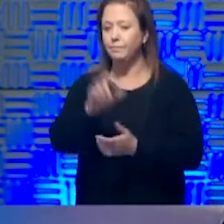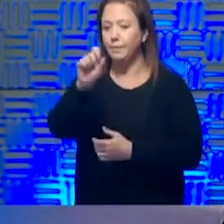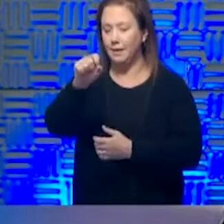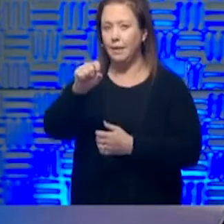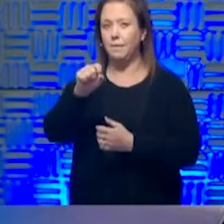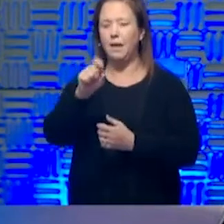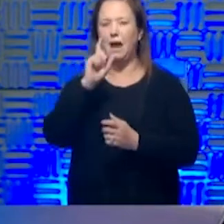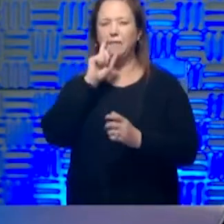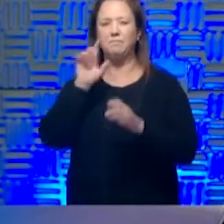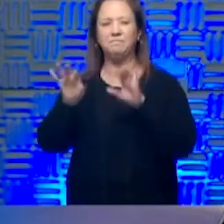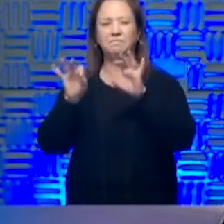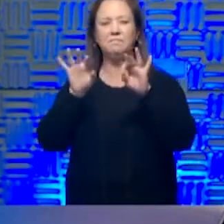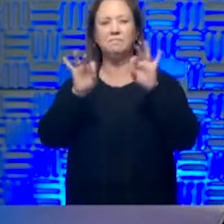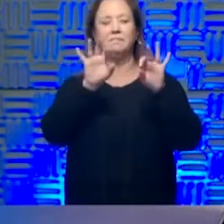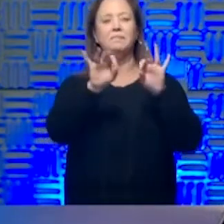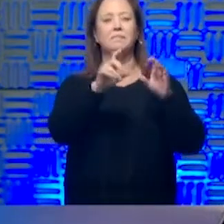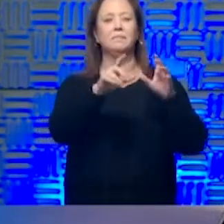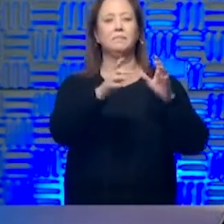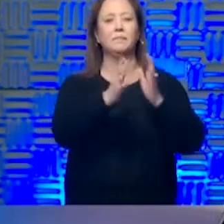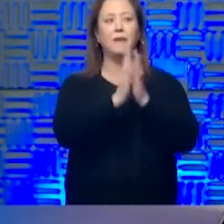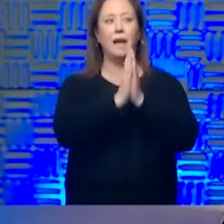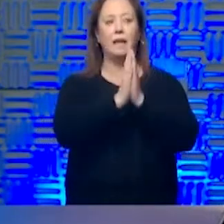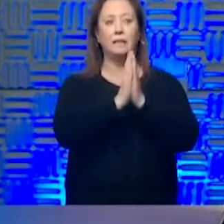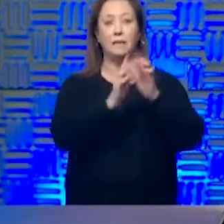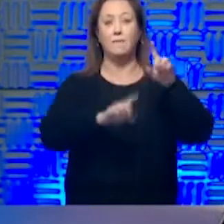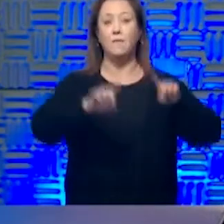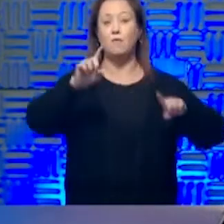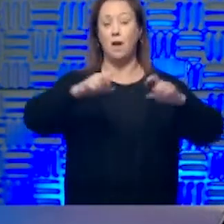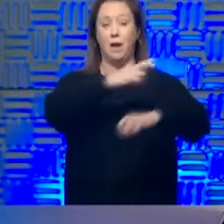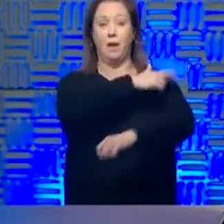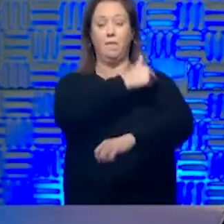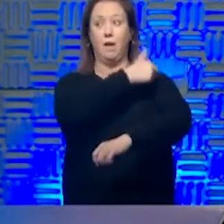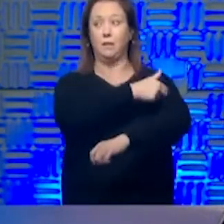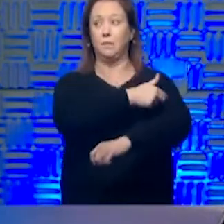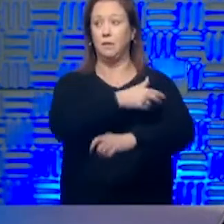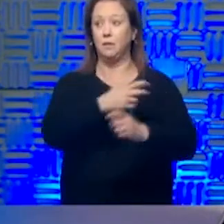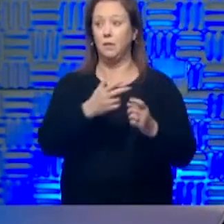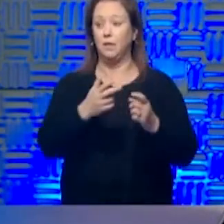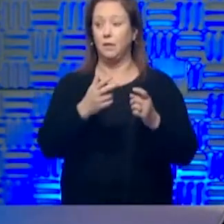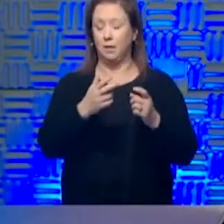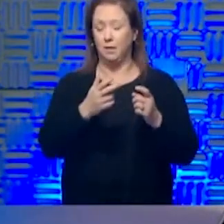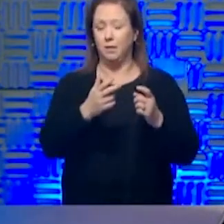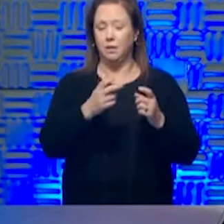straw poll of various hospitals that I work with on a regular basis, and